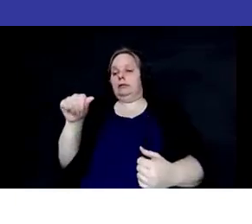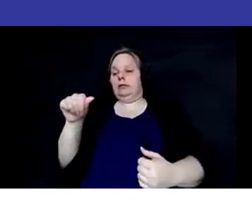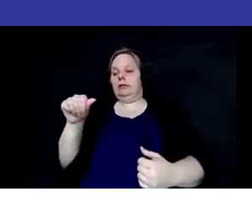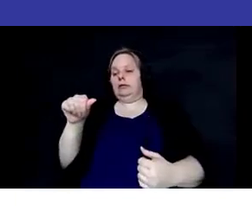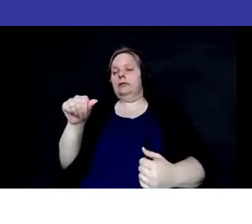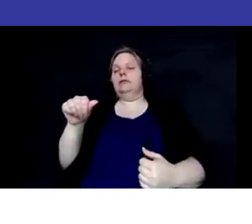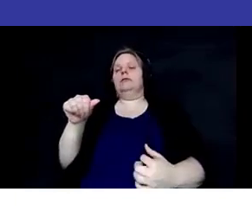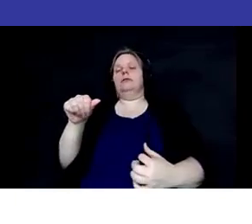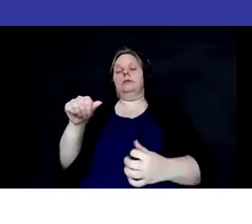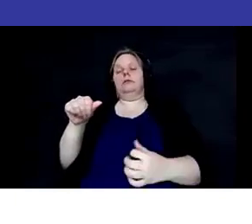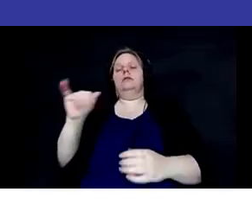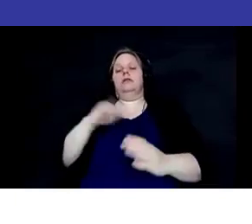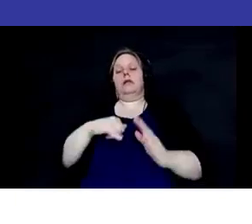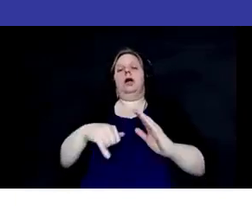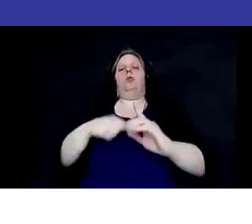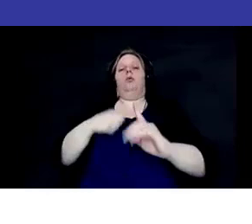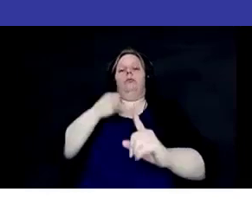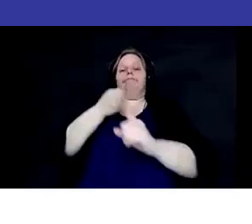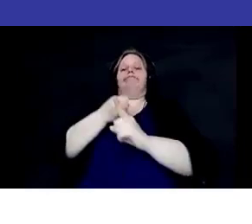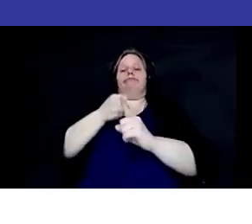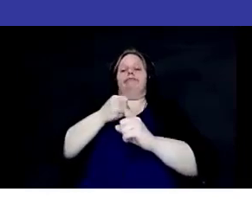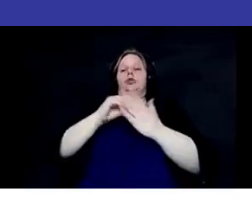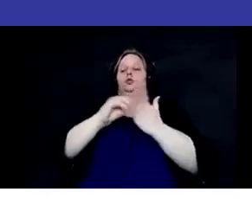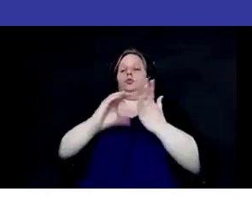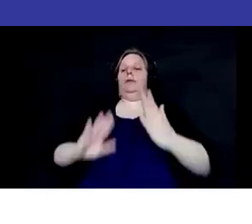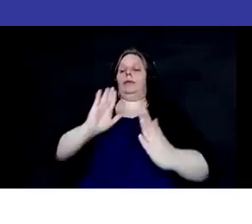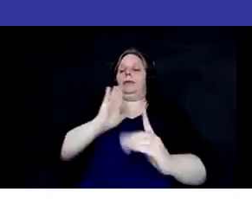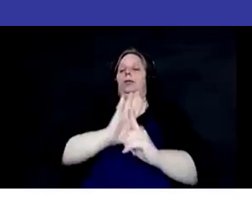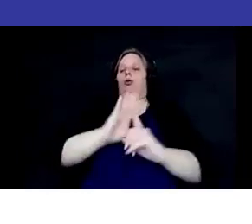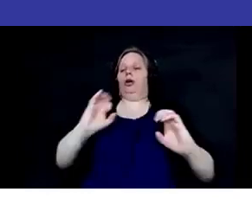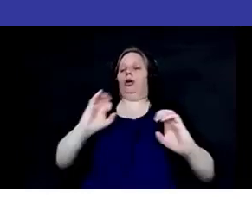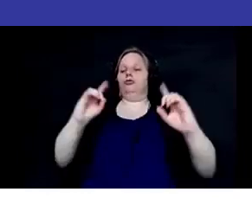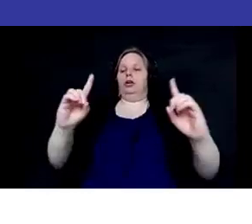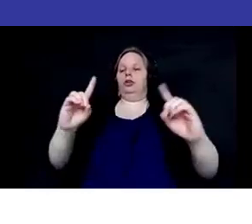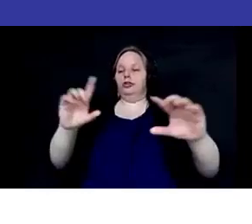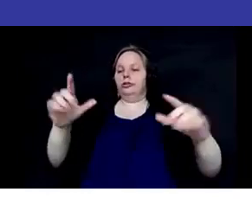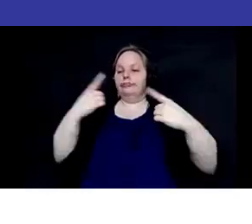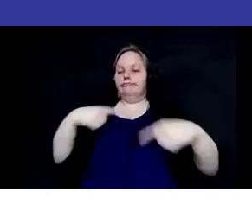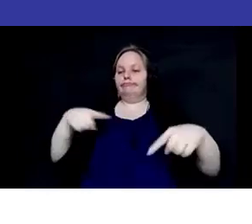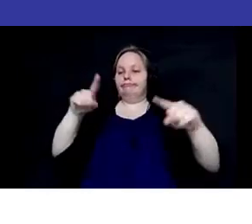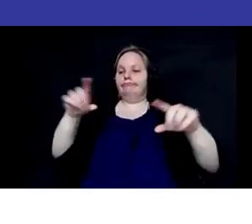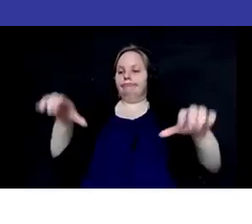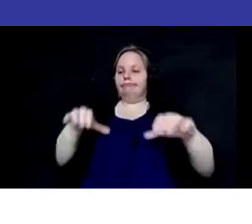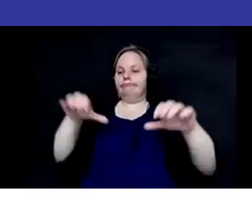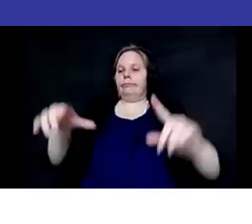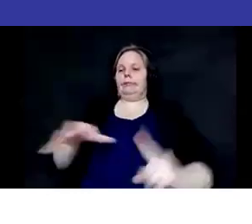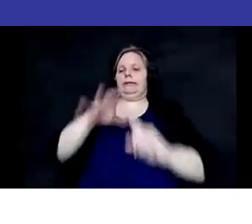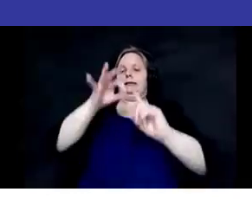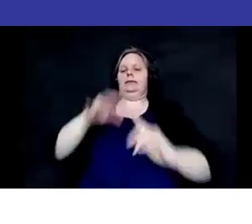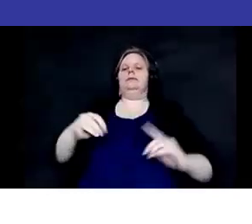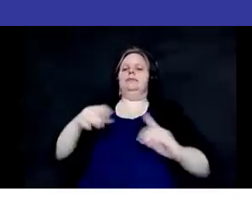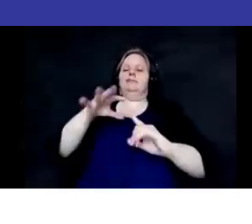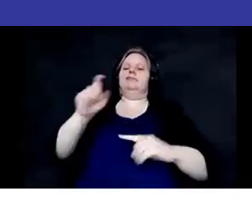that adversely affects the student's educational performance and needs specially designed